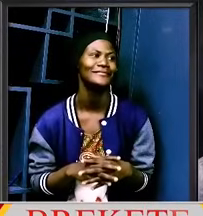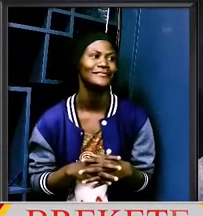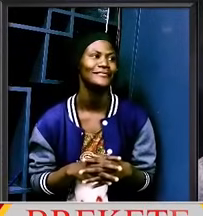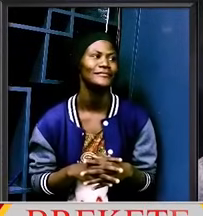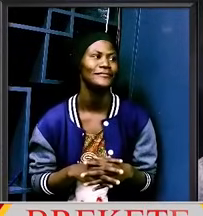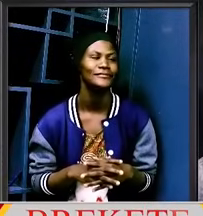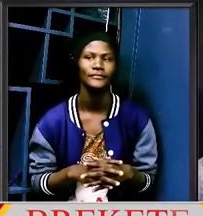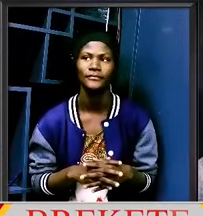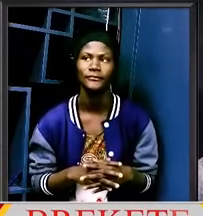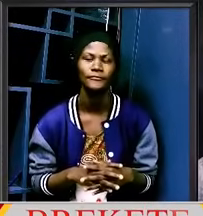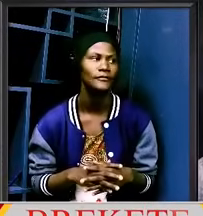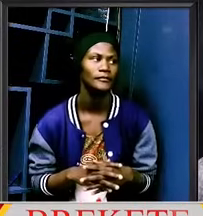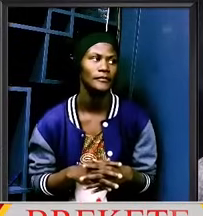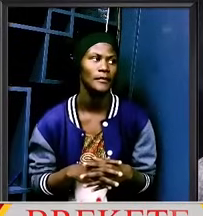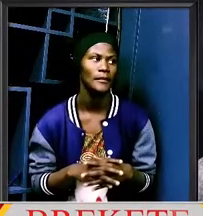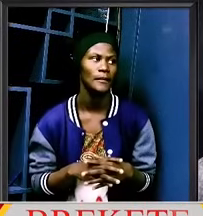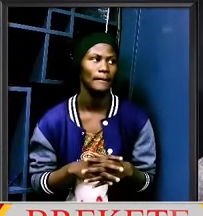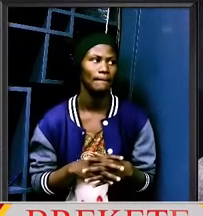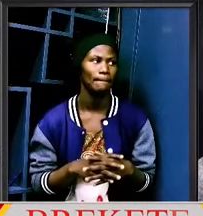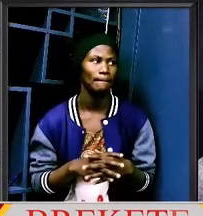Abi? Yes, sir.